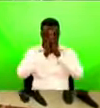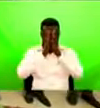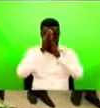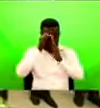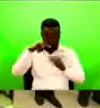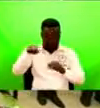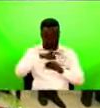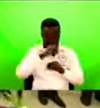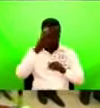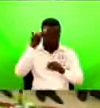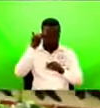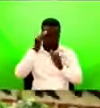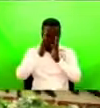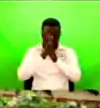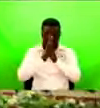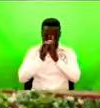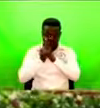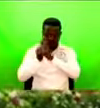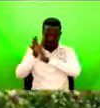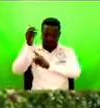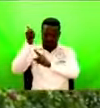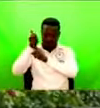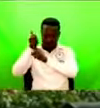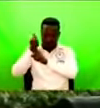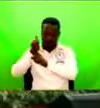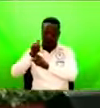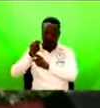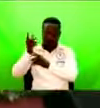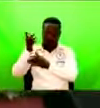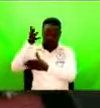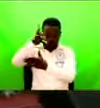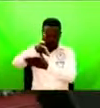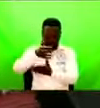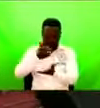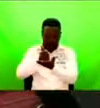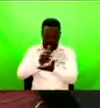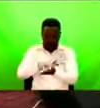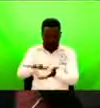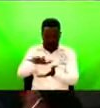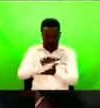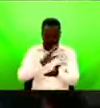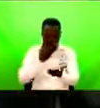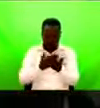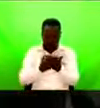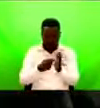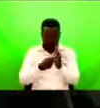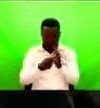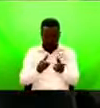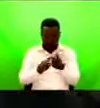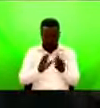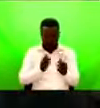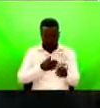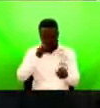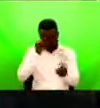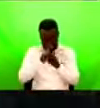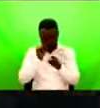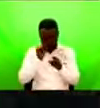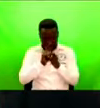asking God to be good to our brothers and to be good to us. Shall we pray together in the name of